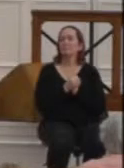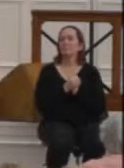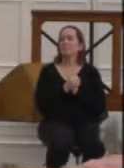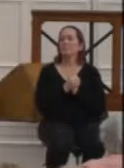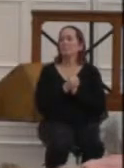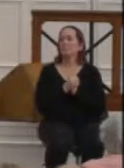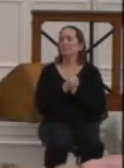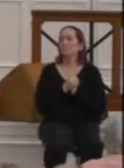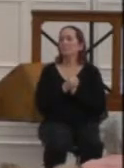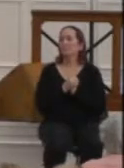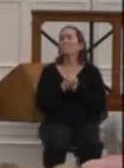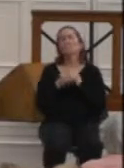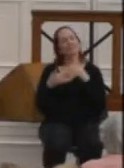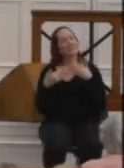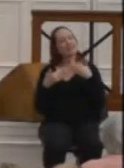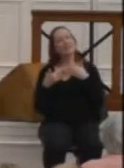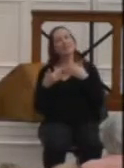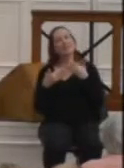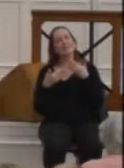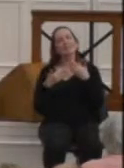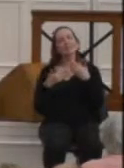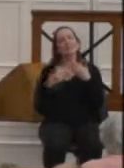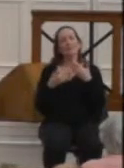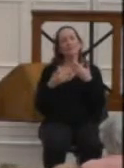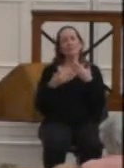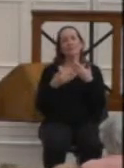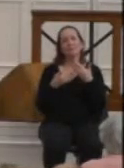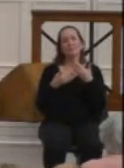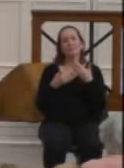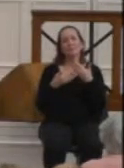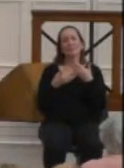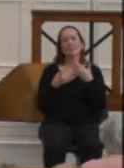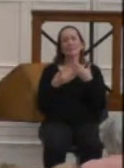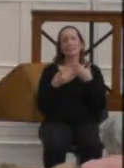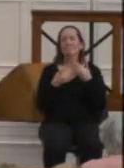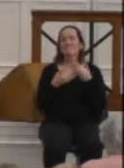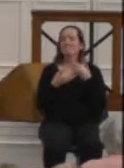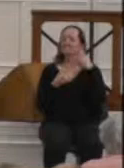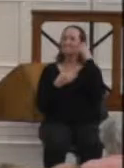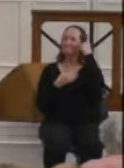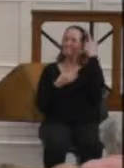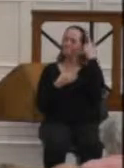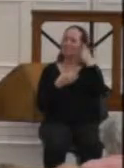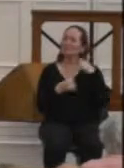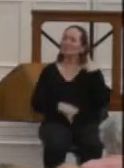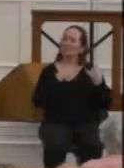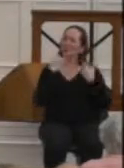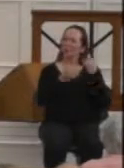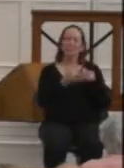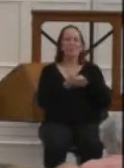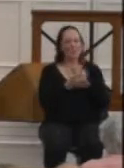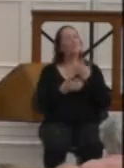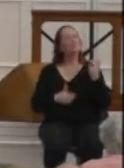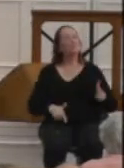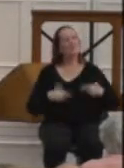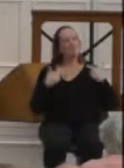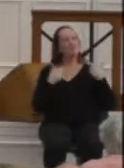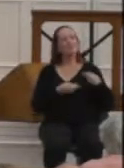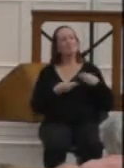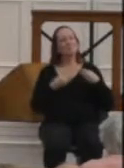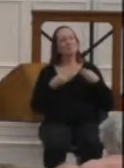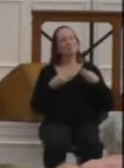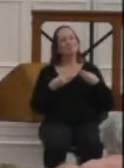But it's easy for us to realize the joy that these new lives have brought. You saw the